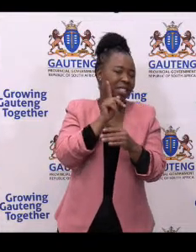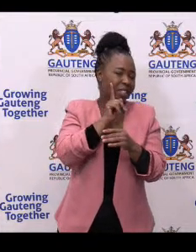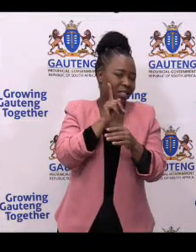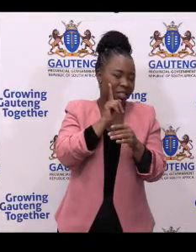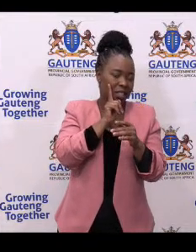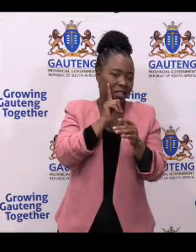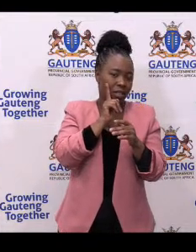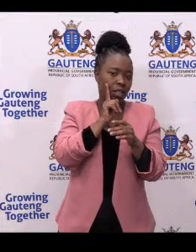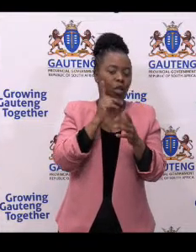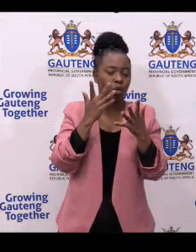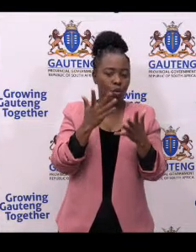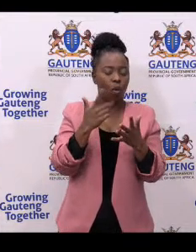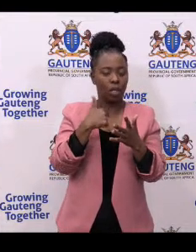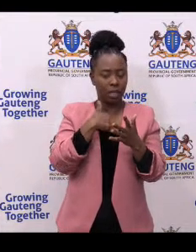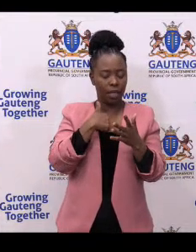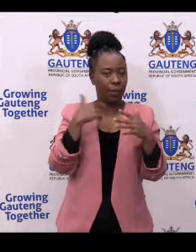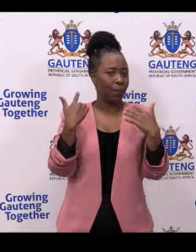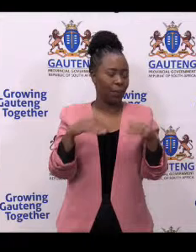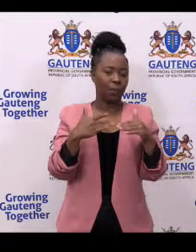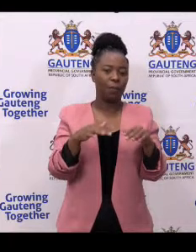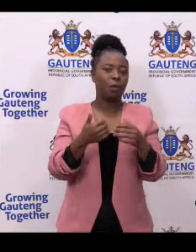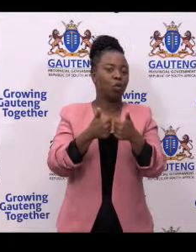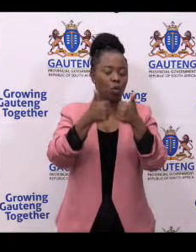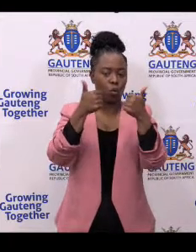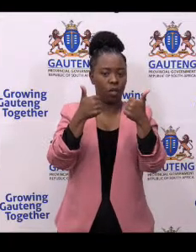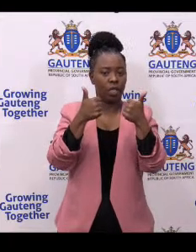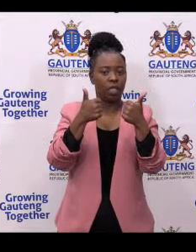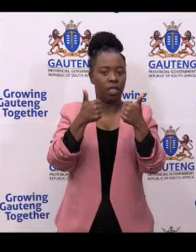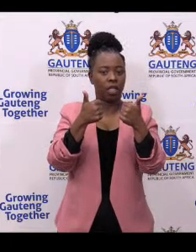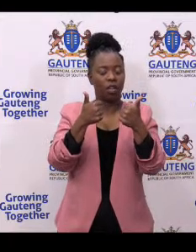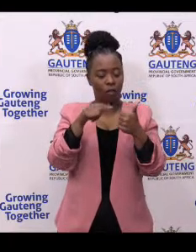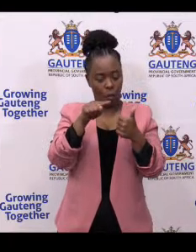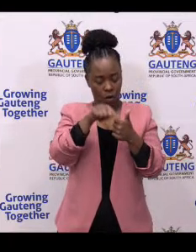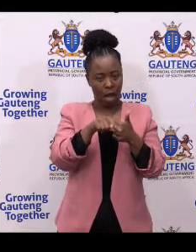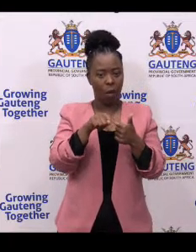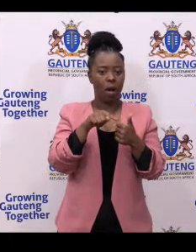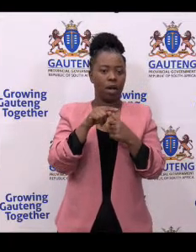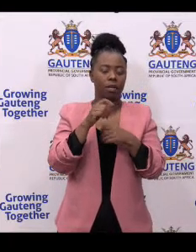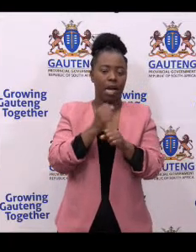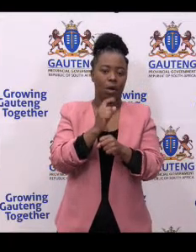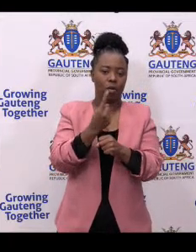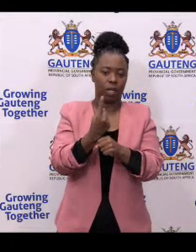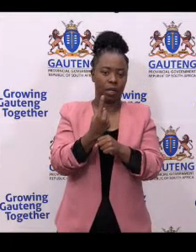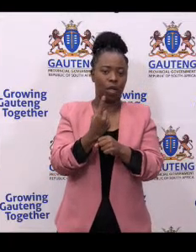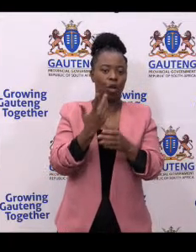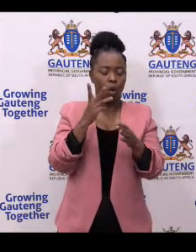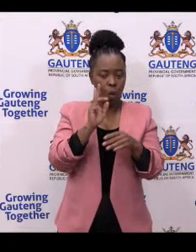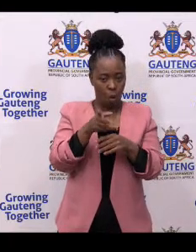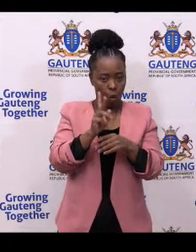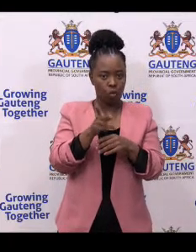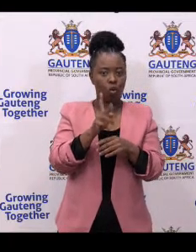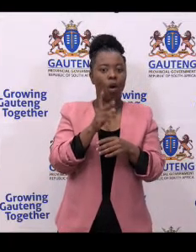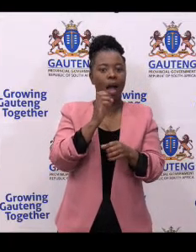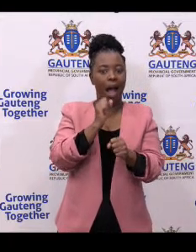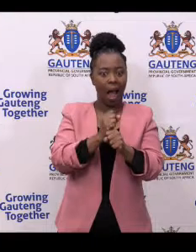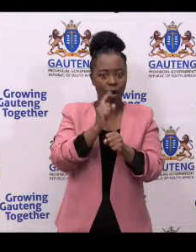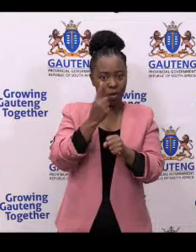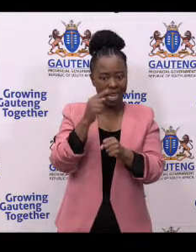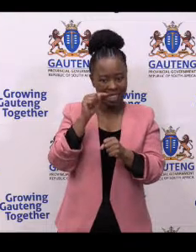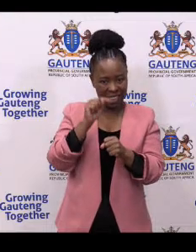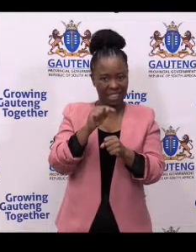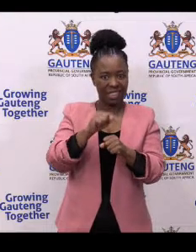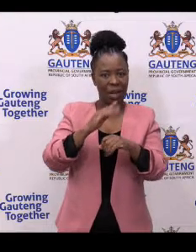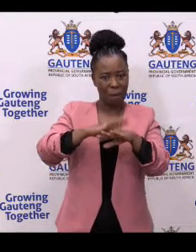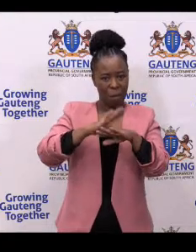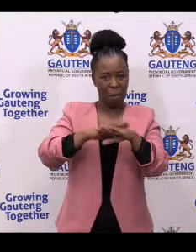that is a remarkable feat in this regard. And Gauteng still remains the bulk contributor to